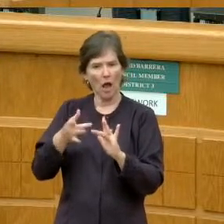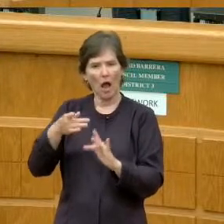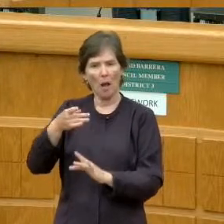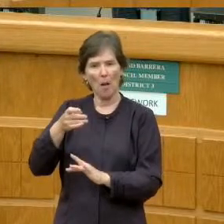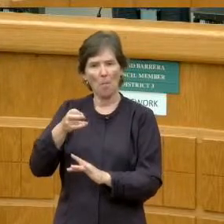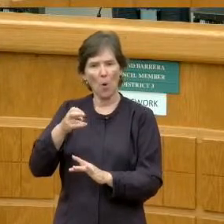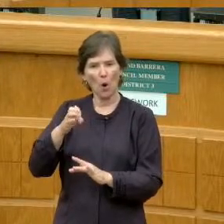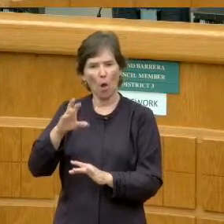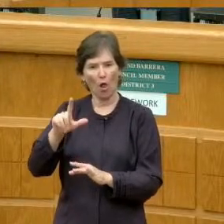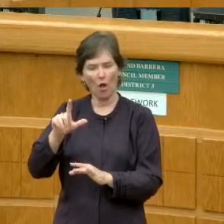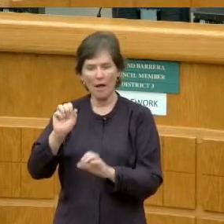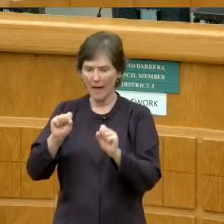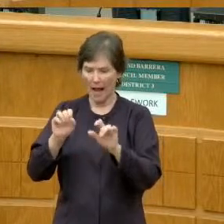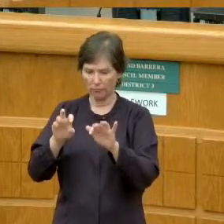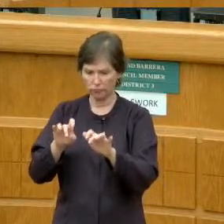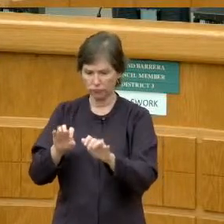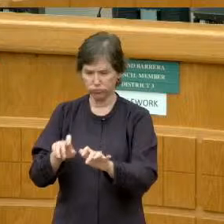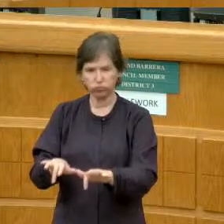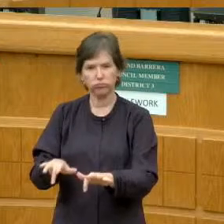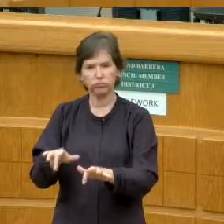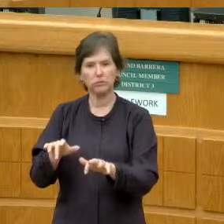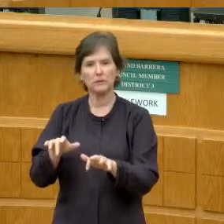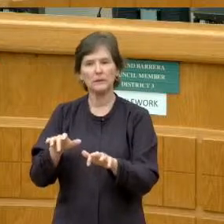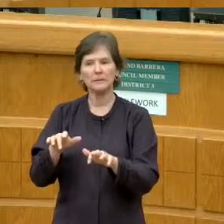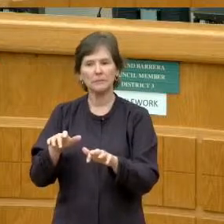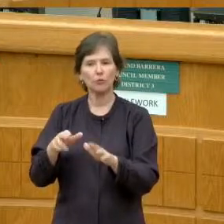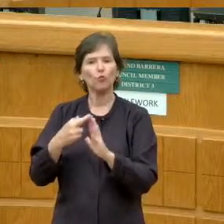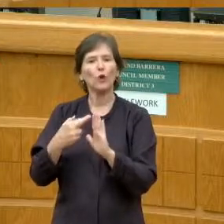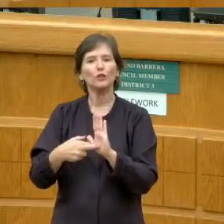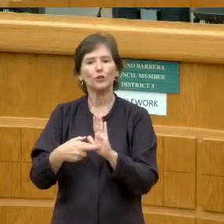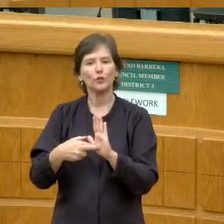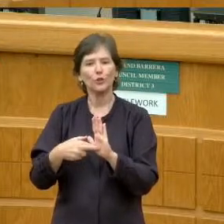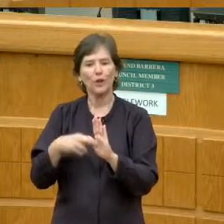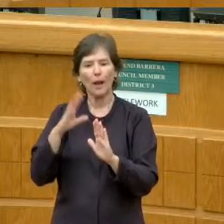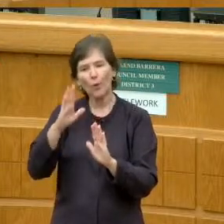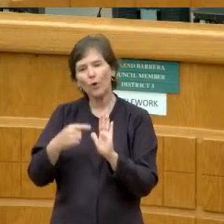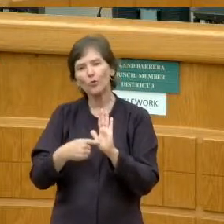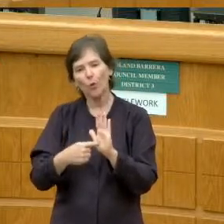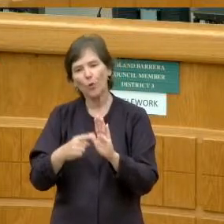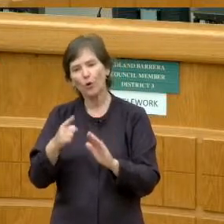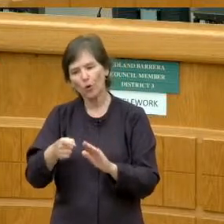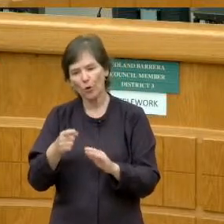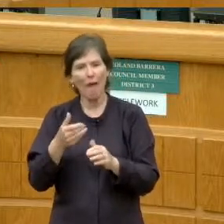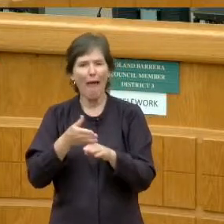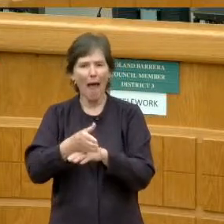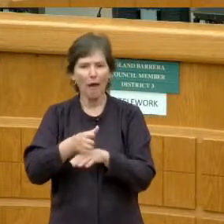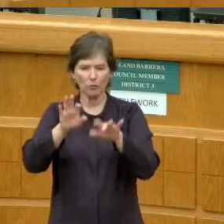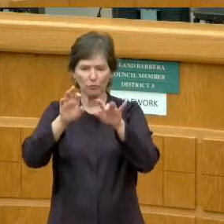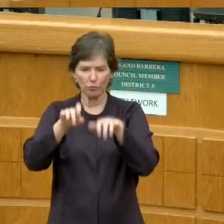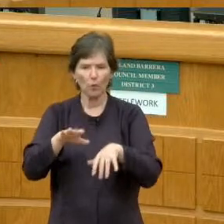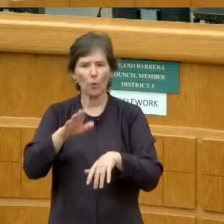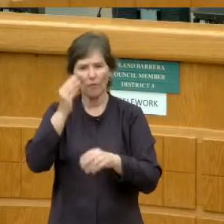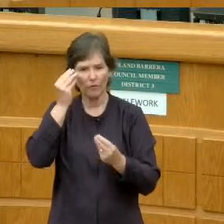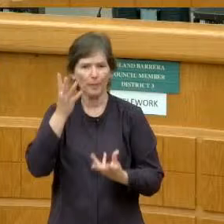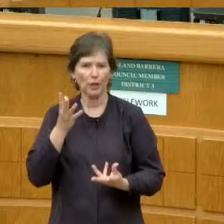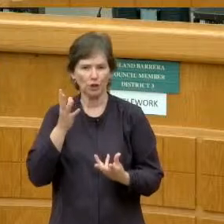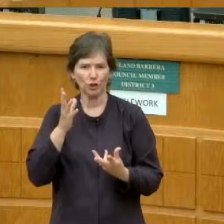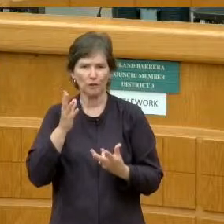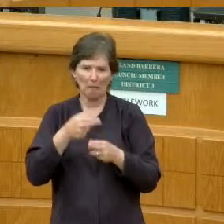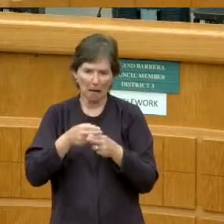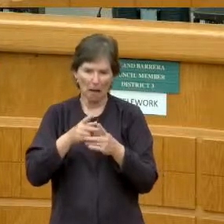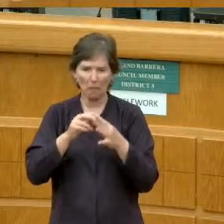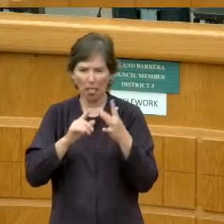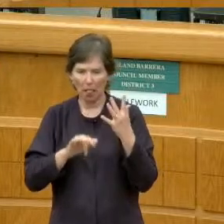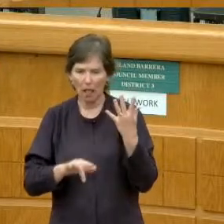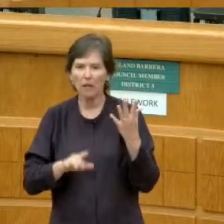a portal, like a website, that'll be open for you to be able to sign up, and it will direct